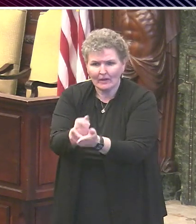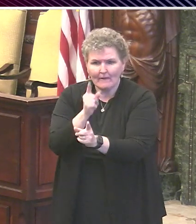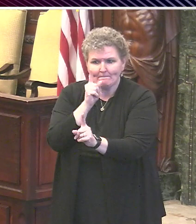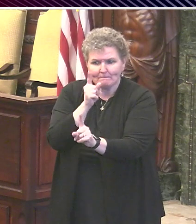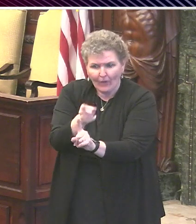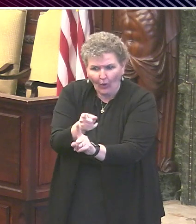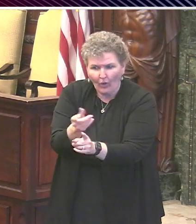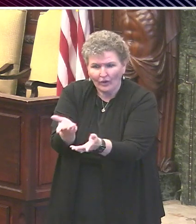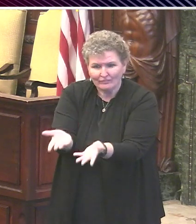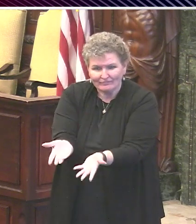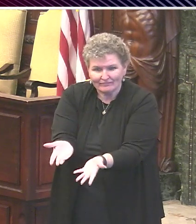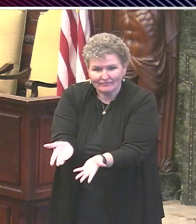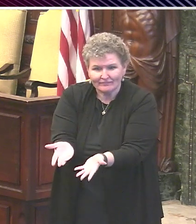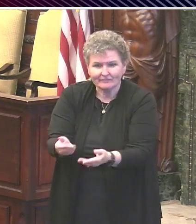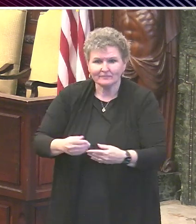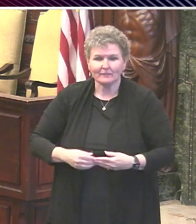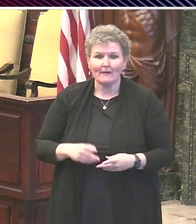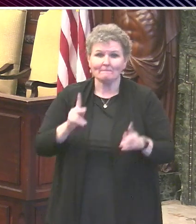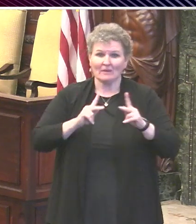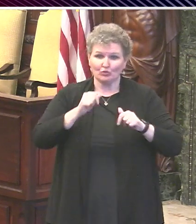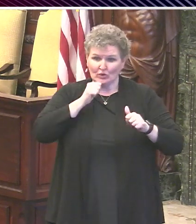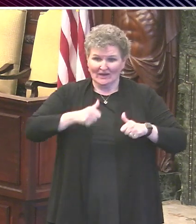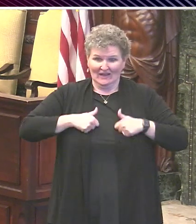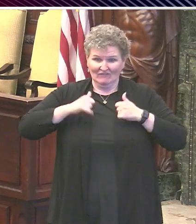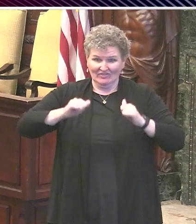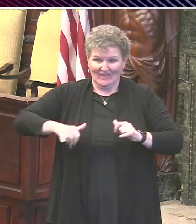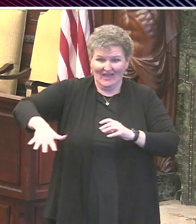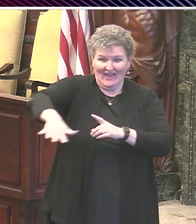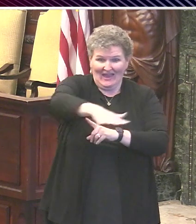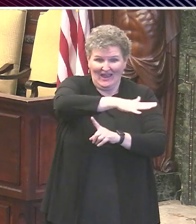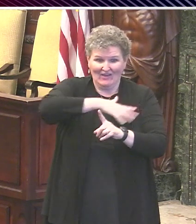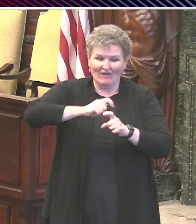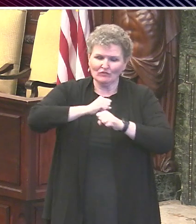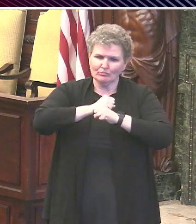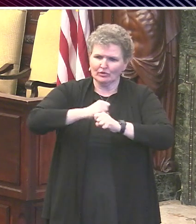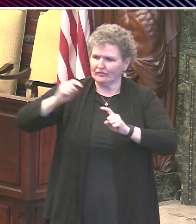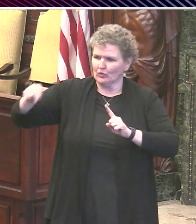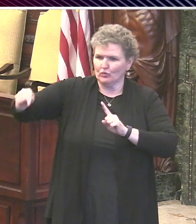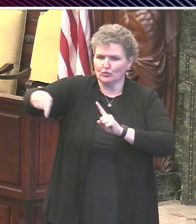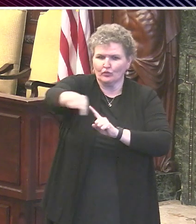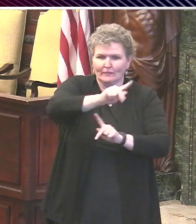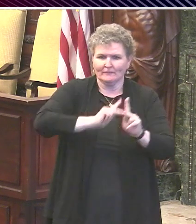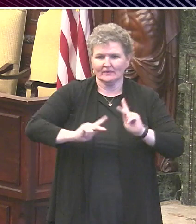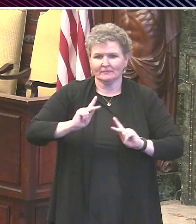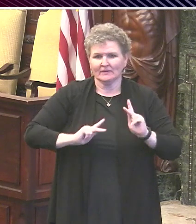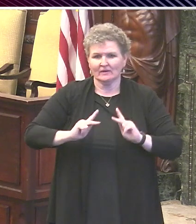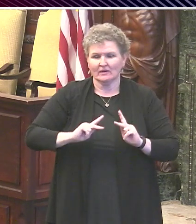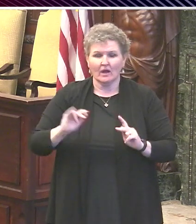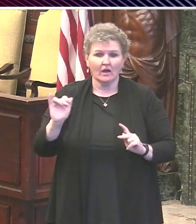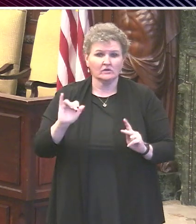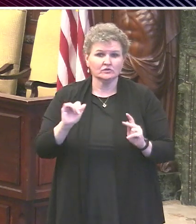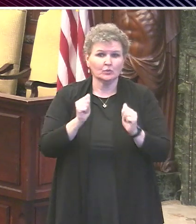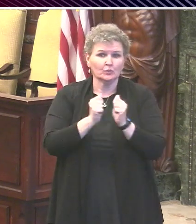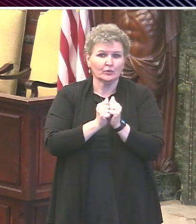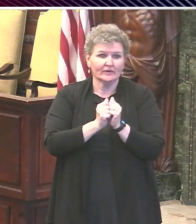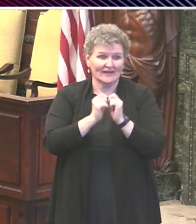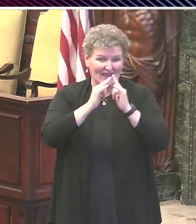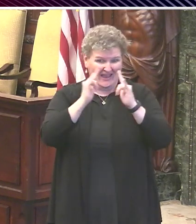surrounding neighbors. And I think it's also important to note that anytime we've had an encampment, when